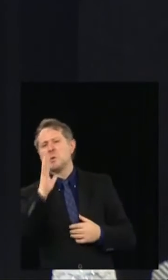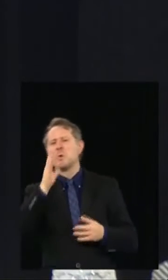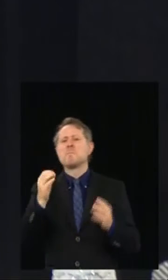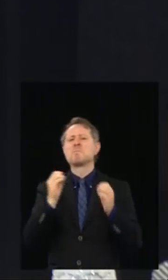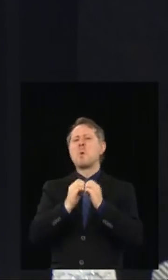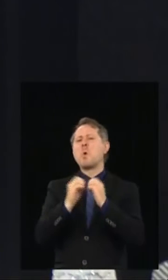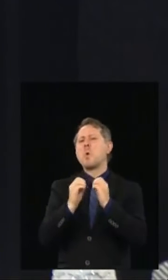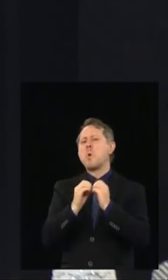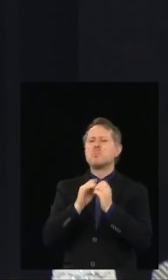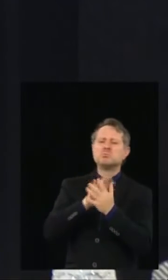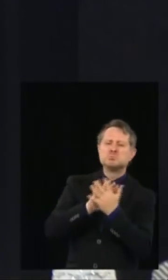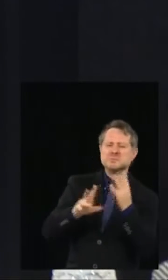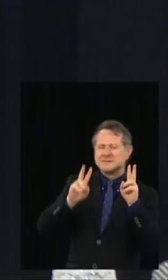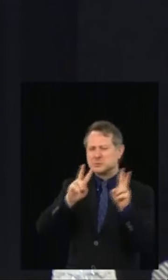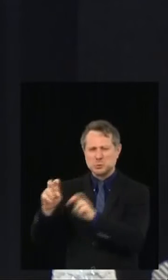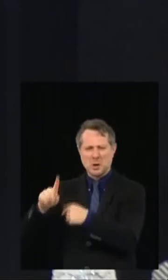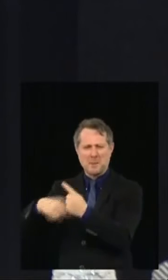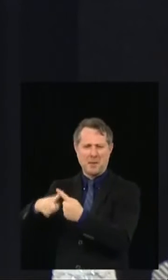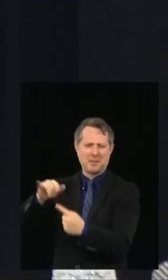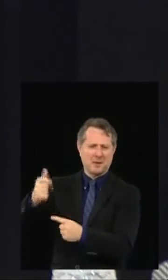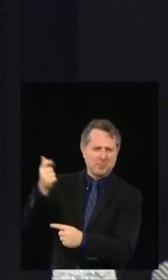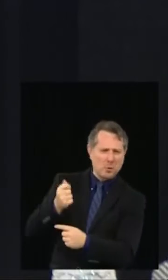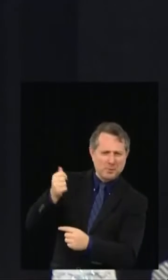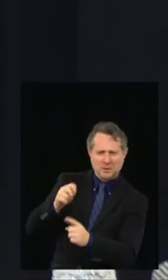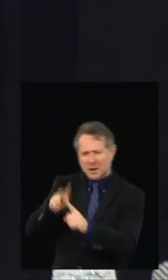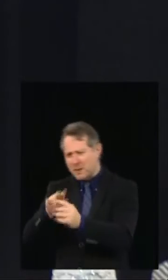confronting, that I think is going to go a long way towards giving people confidence in the system,